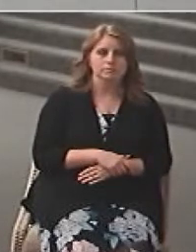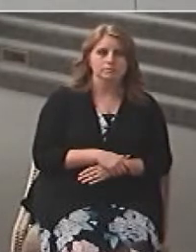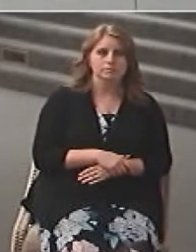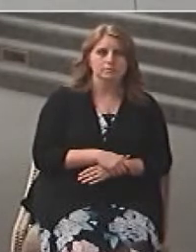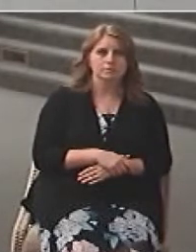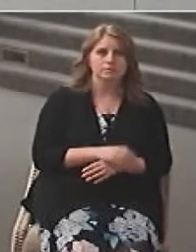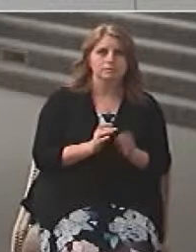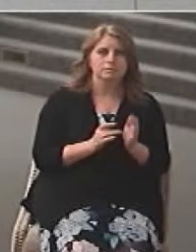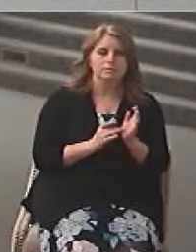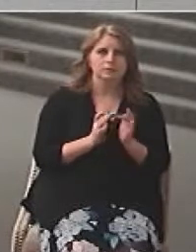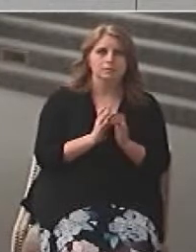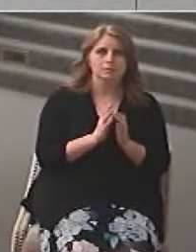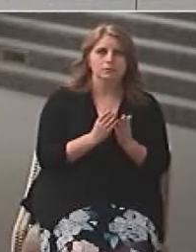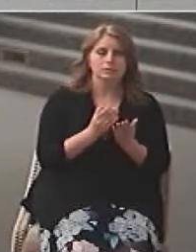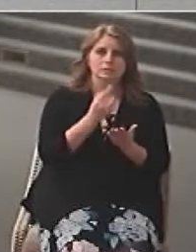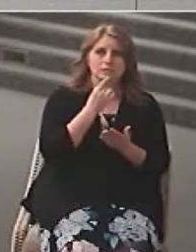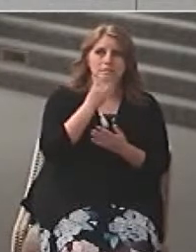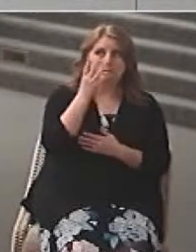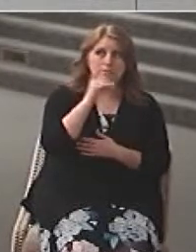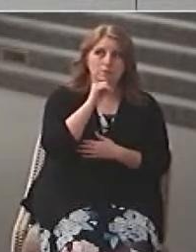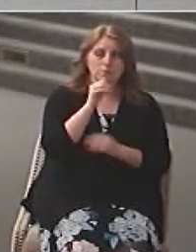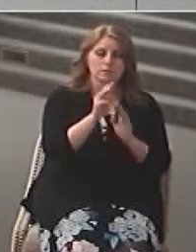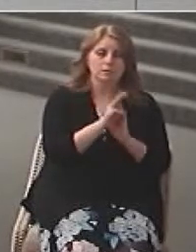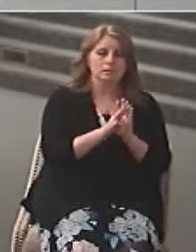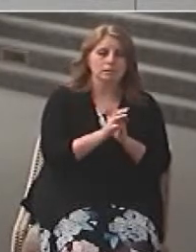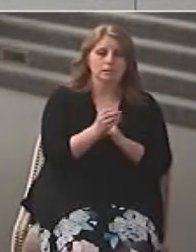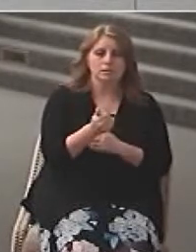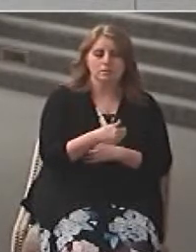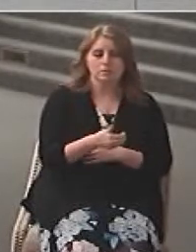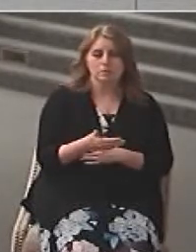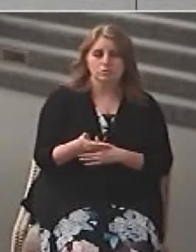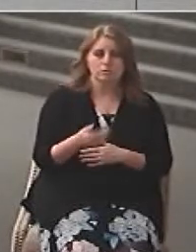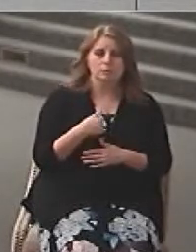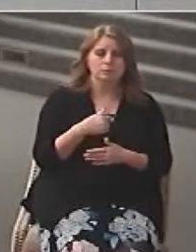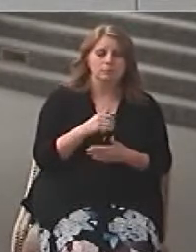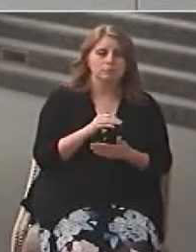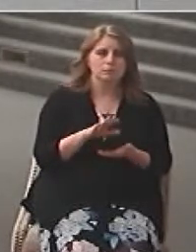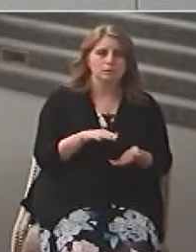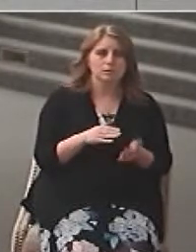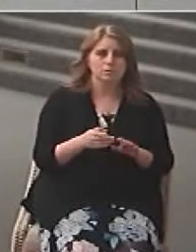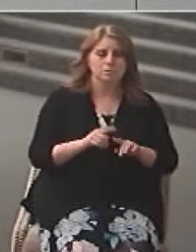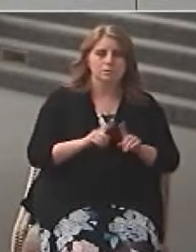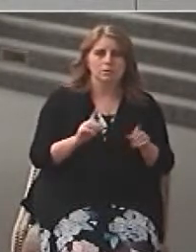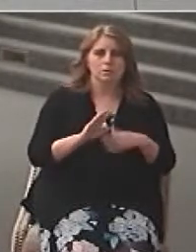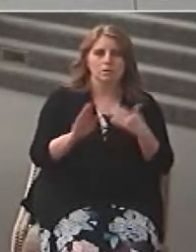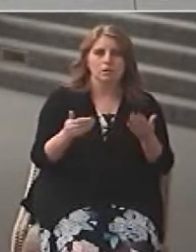The Bible says that He's not willing that any should perish, but that all should come to repentance.